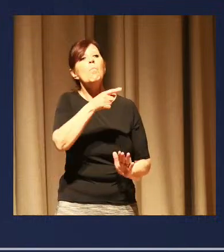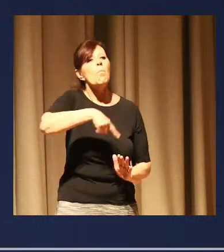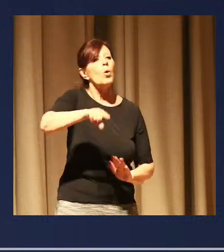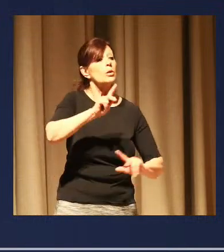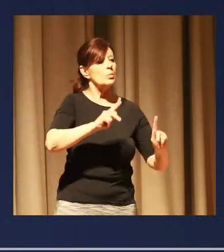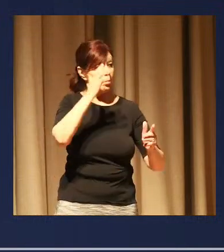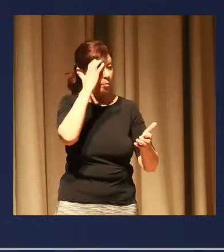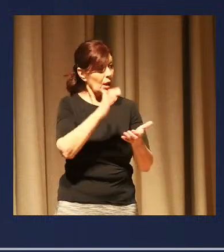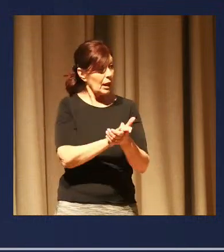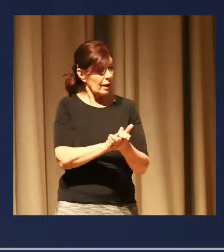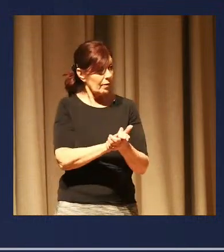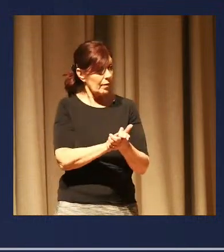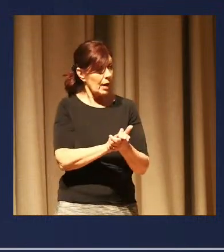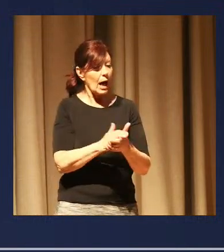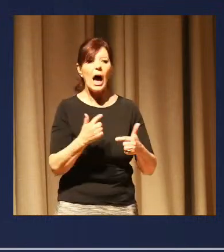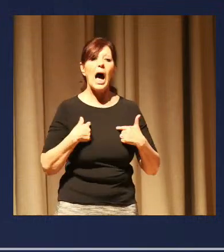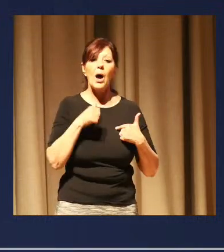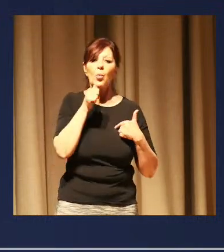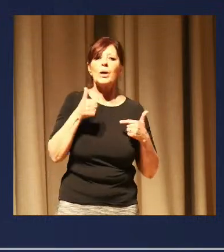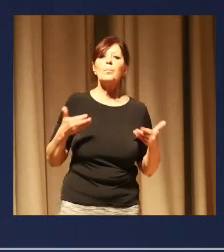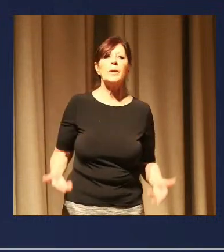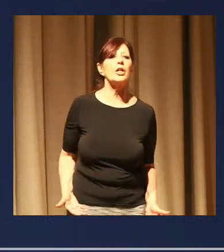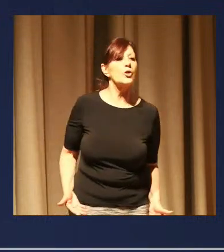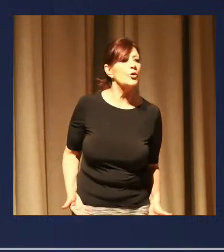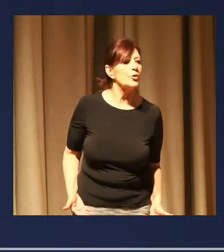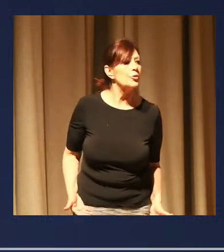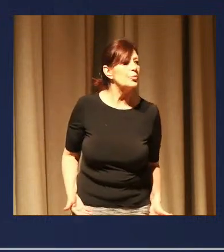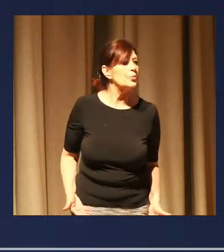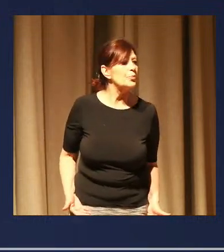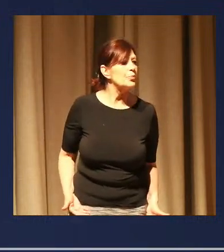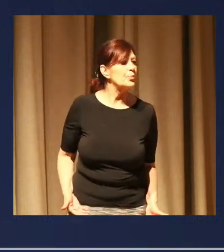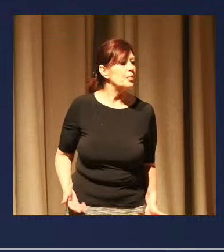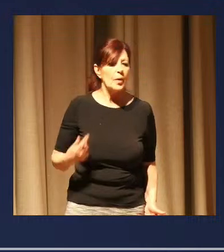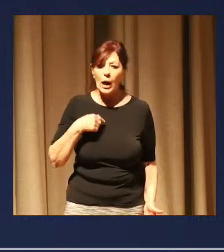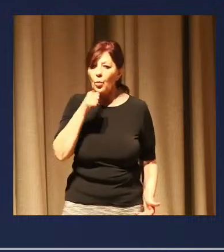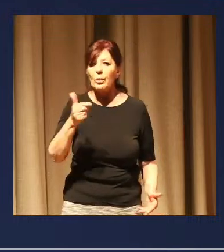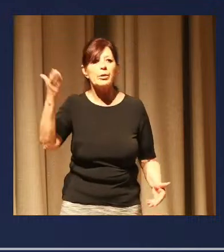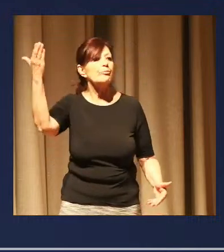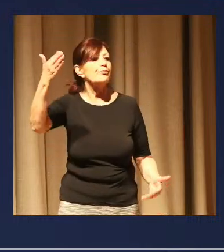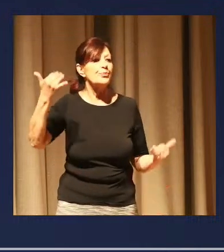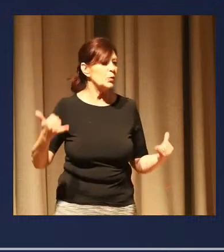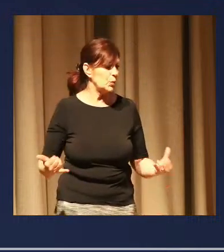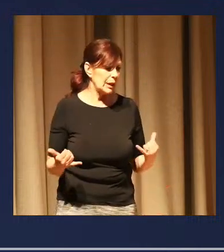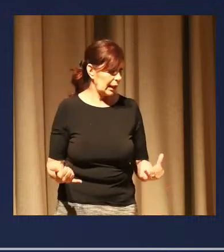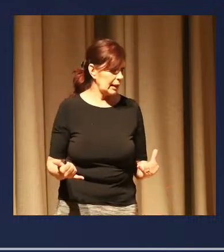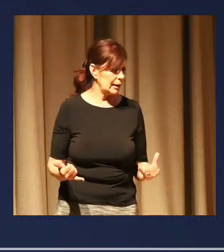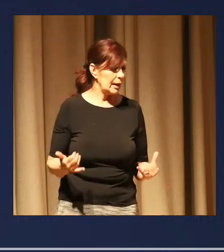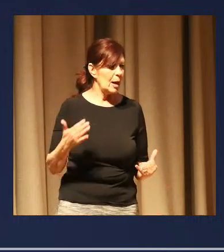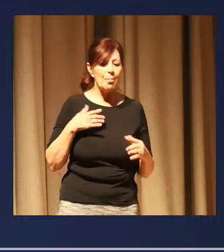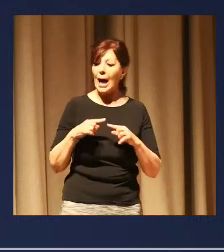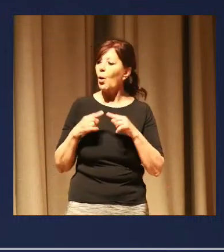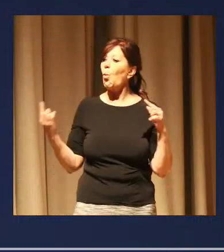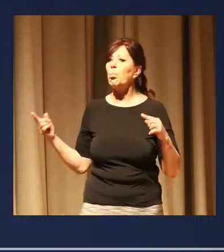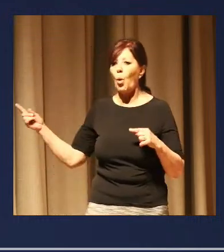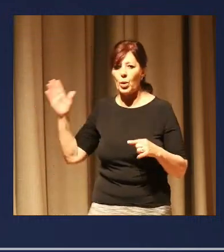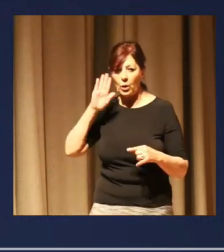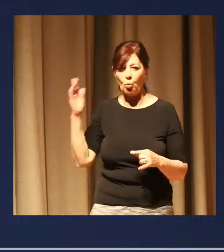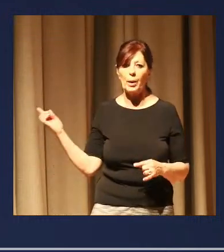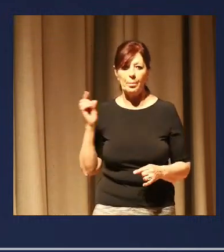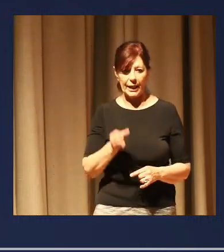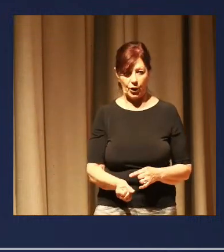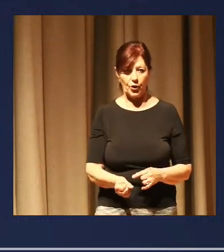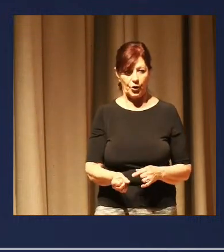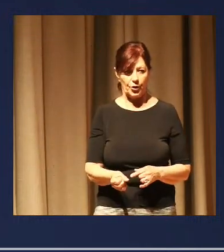residents believe, I would not be standing here today delivering this address. My opponent would be.